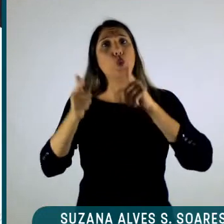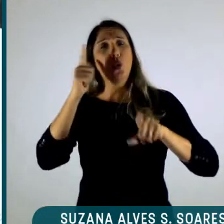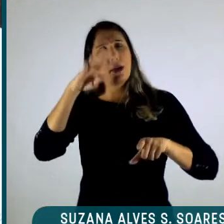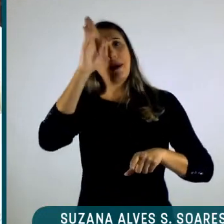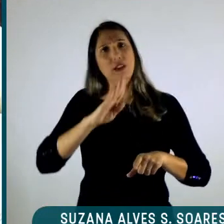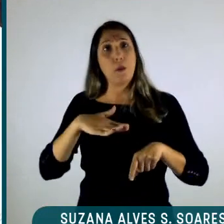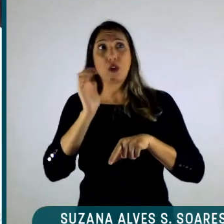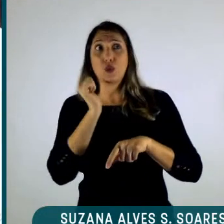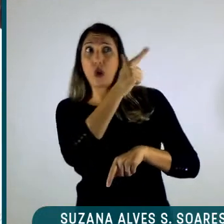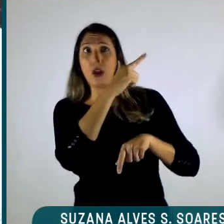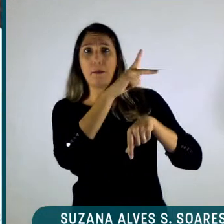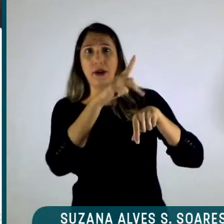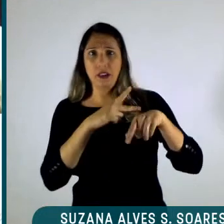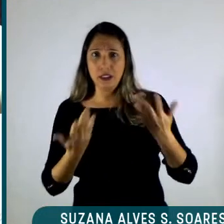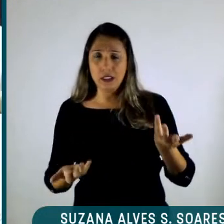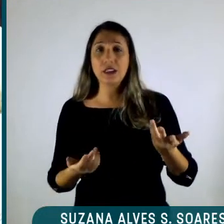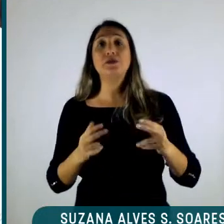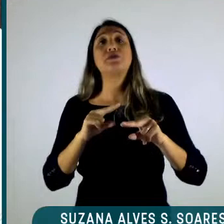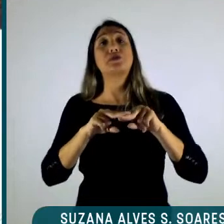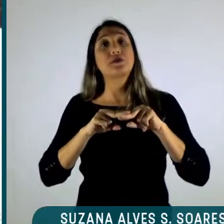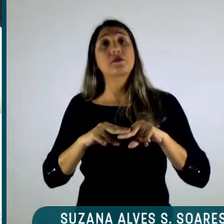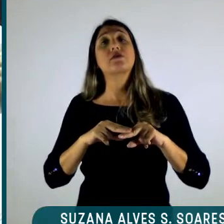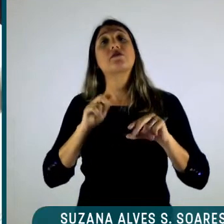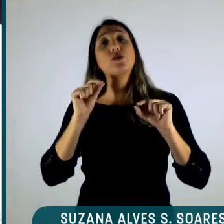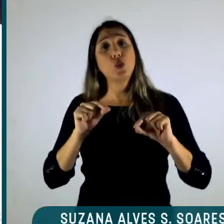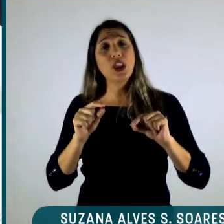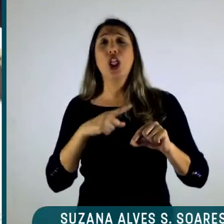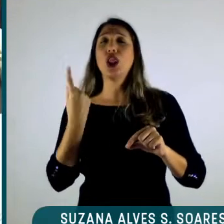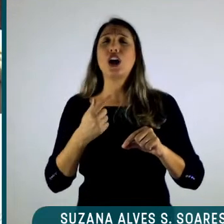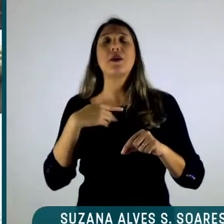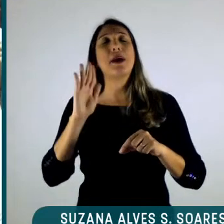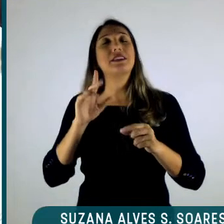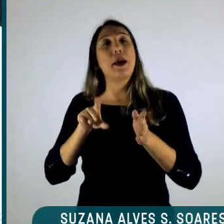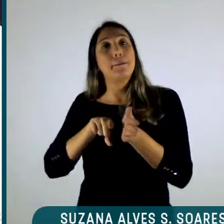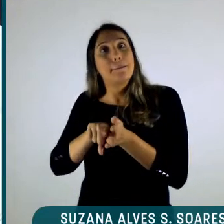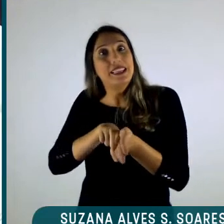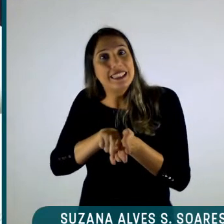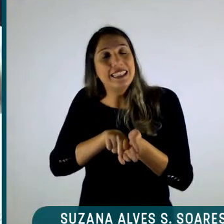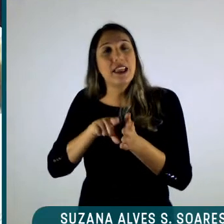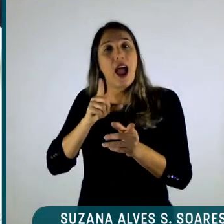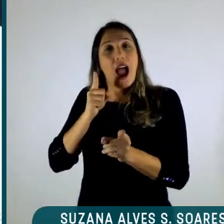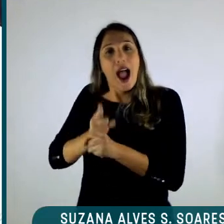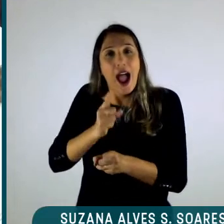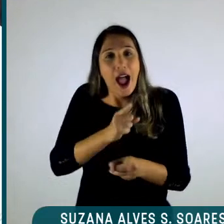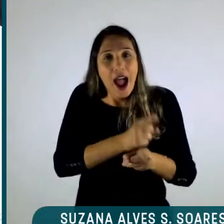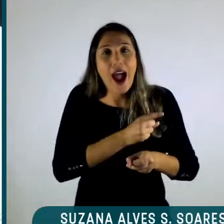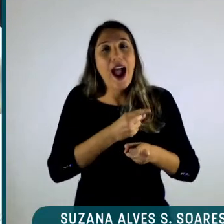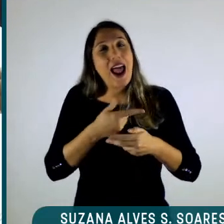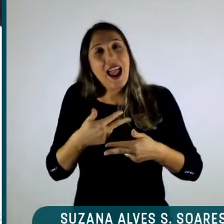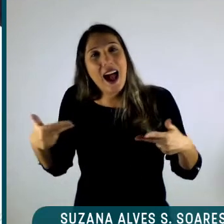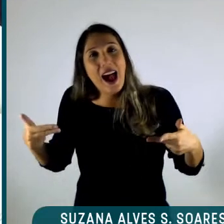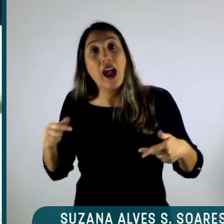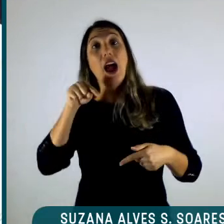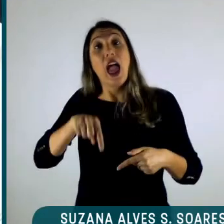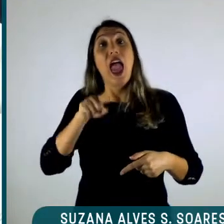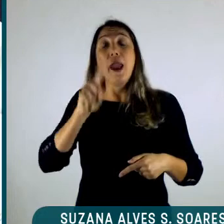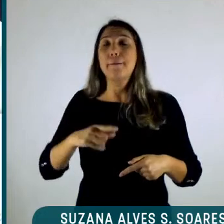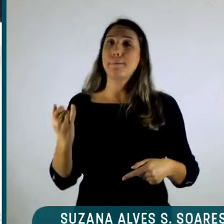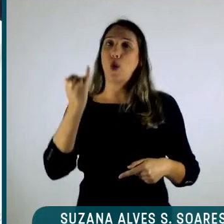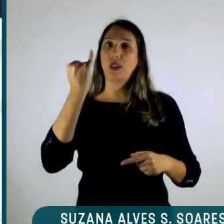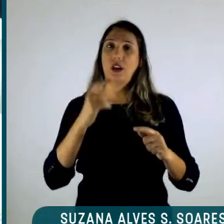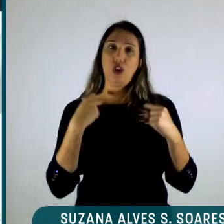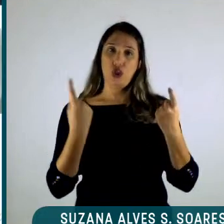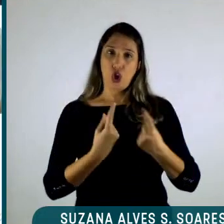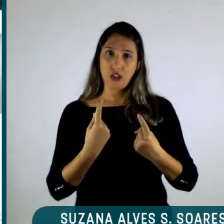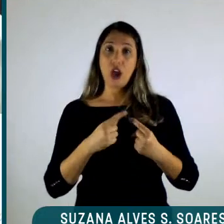of transplants applications requests. This puts us in a frontier of research,